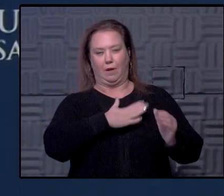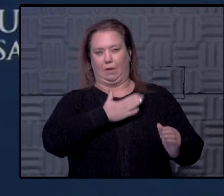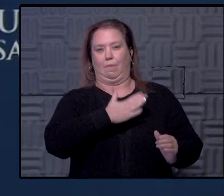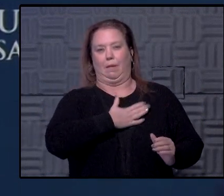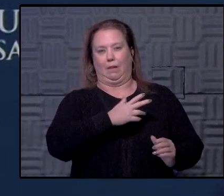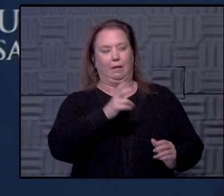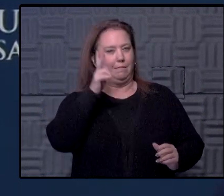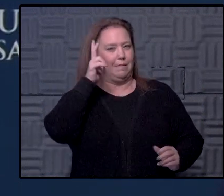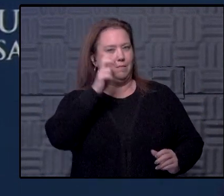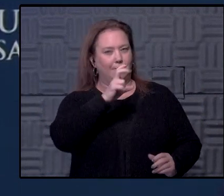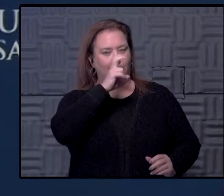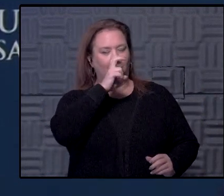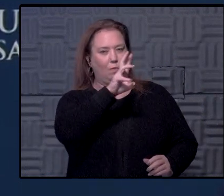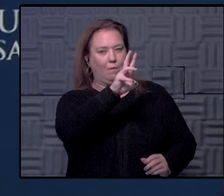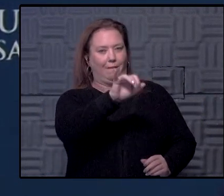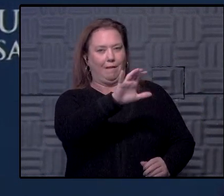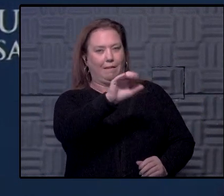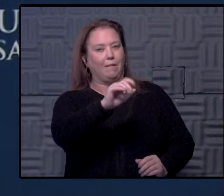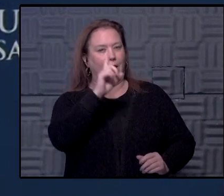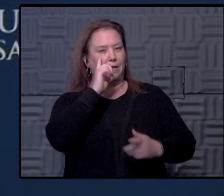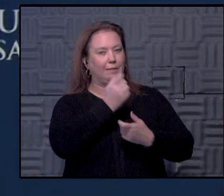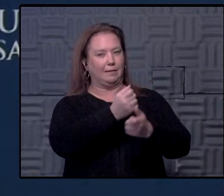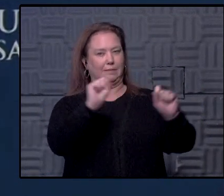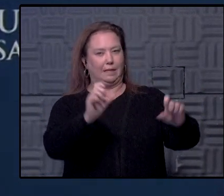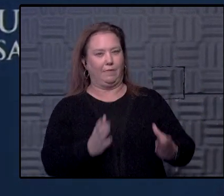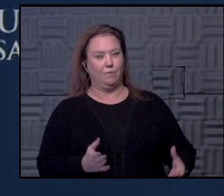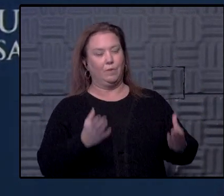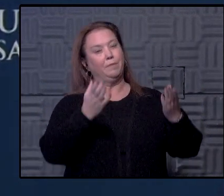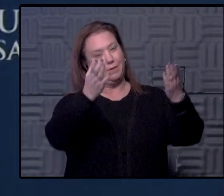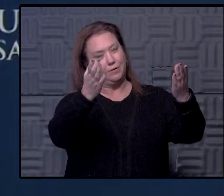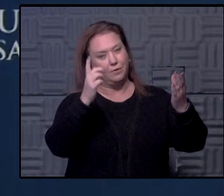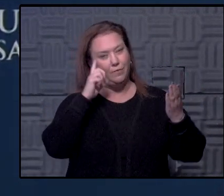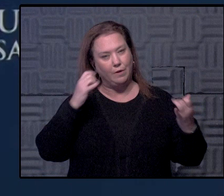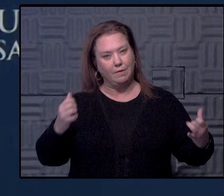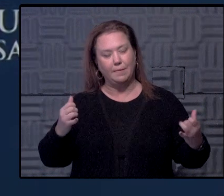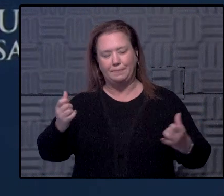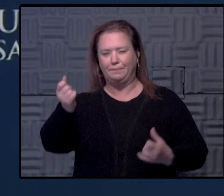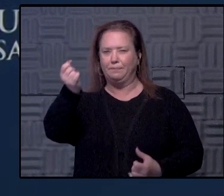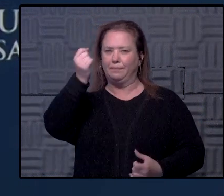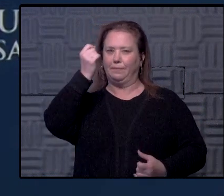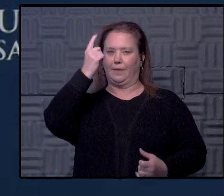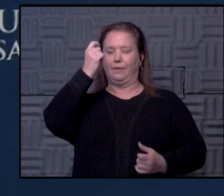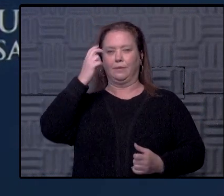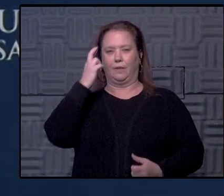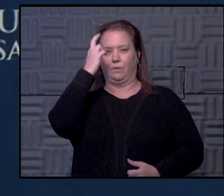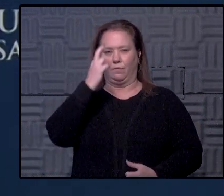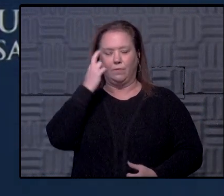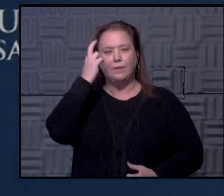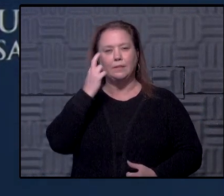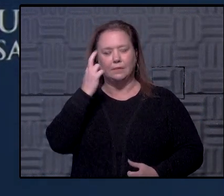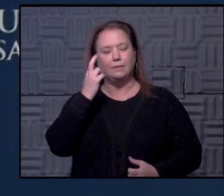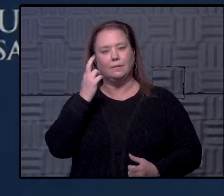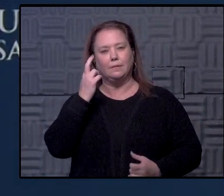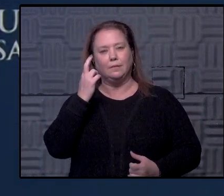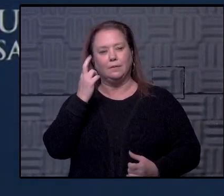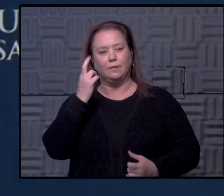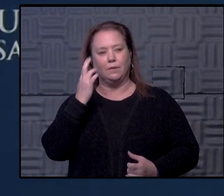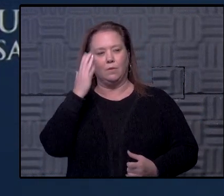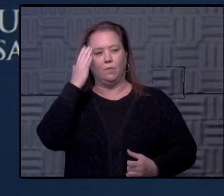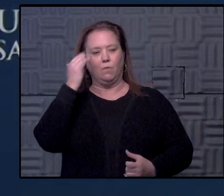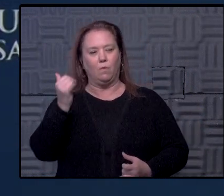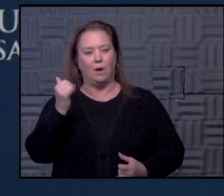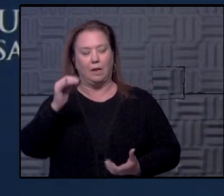that's probably the safest recommendation at this point. I understand the reasoning and the rationale behind why